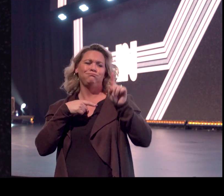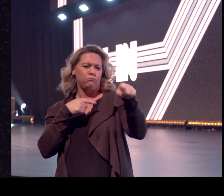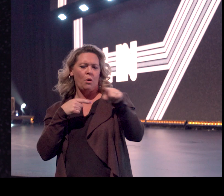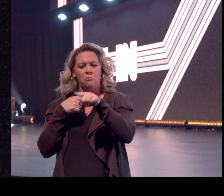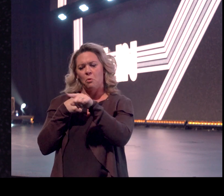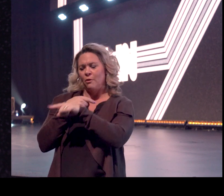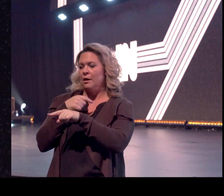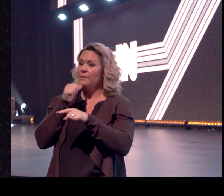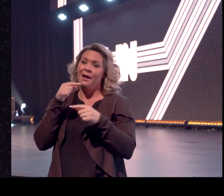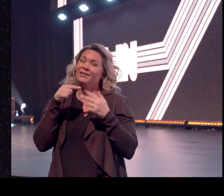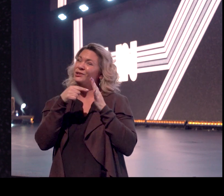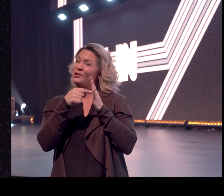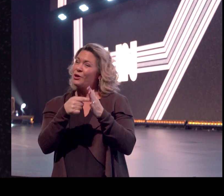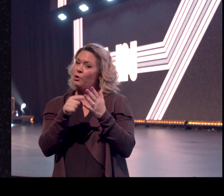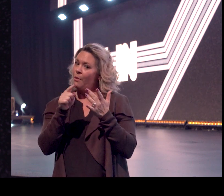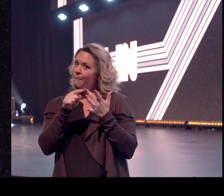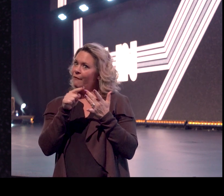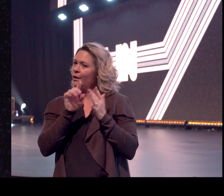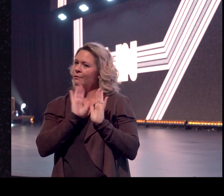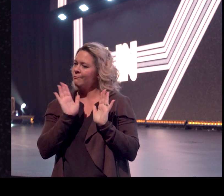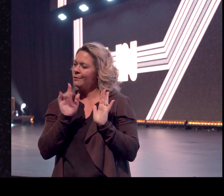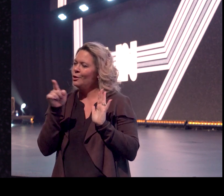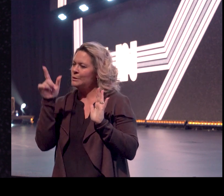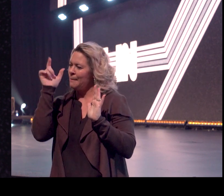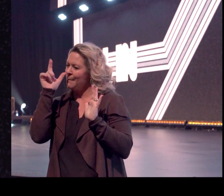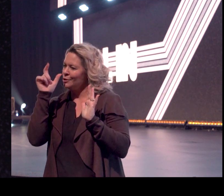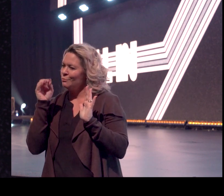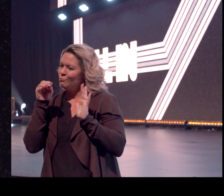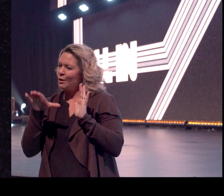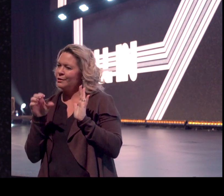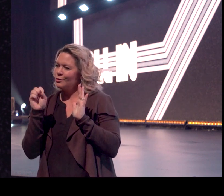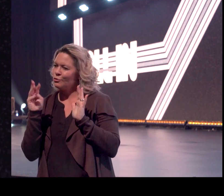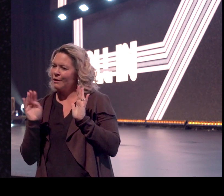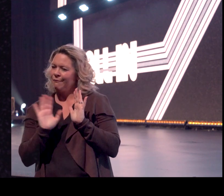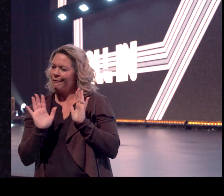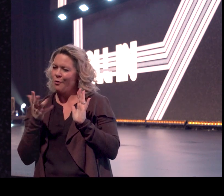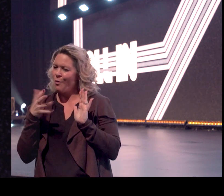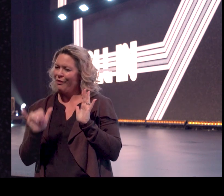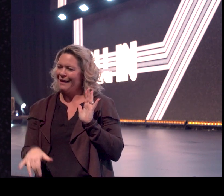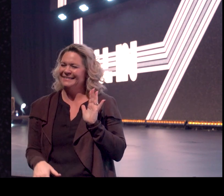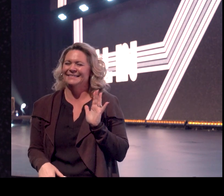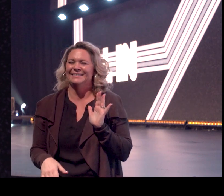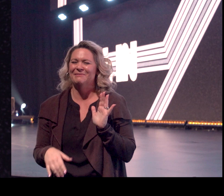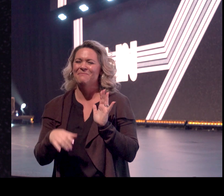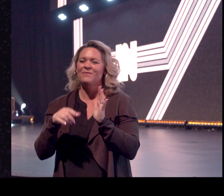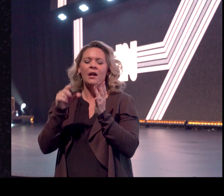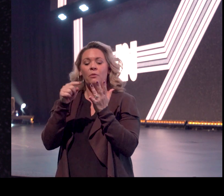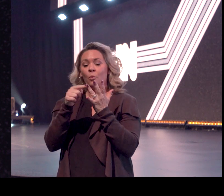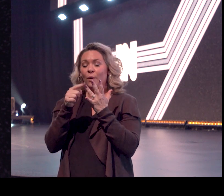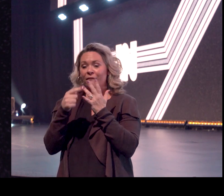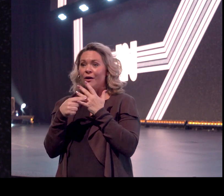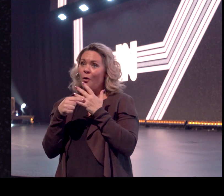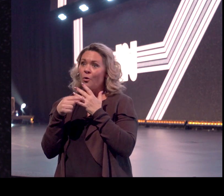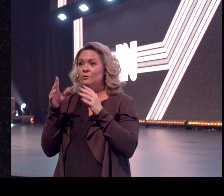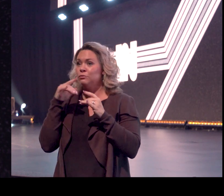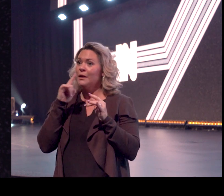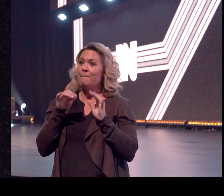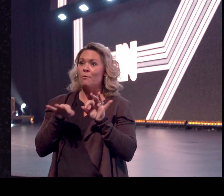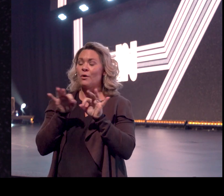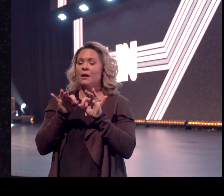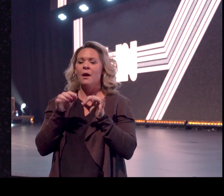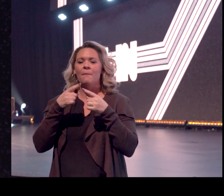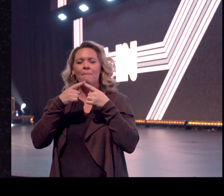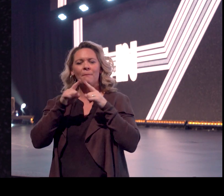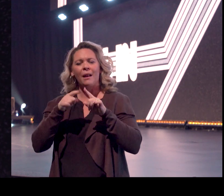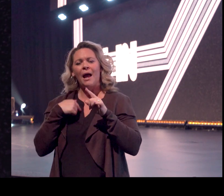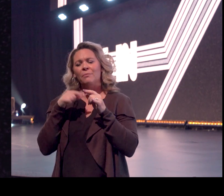pointer finger gets stuff done, or I'm not going to show you my middle finger. Some of you take a picture, I'm being on social media, you know. I'm not the ring finger, you